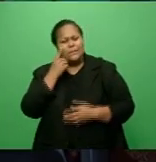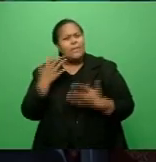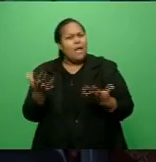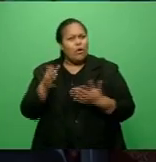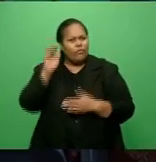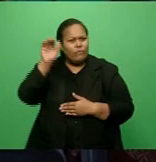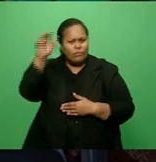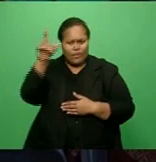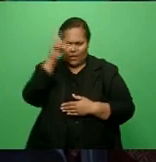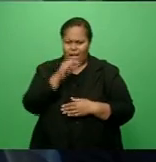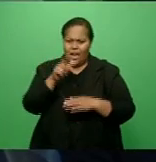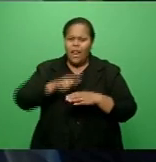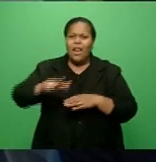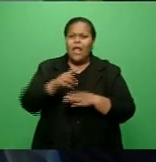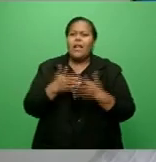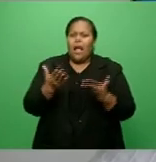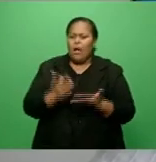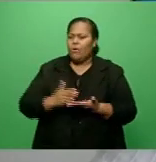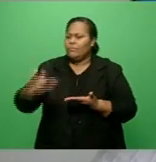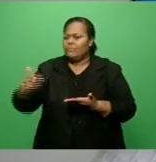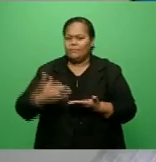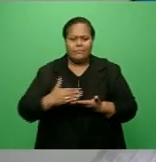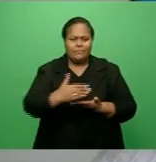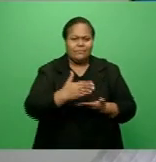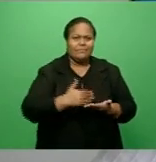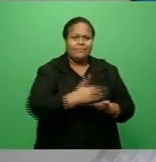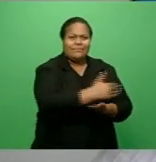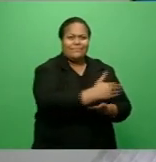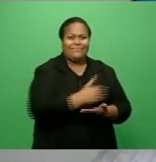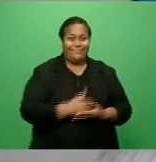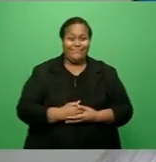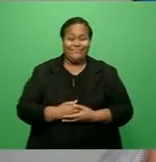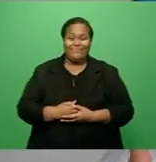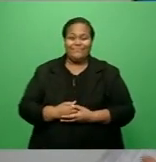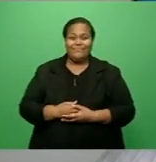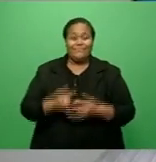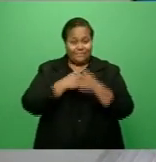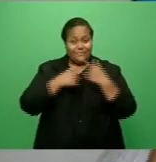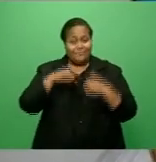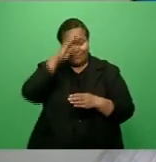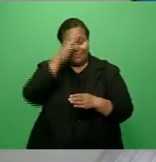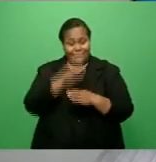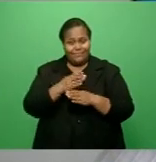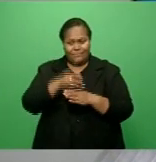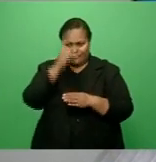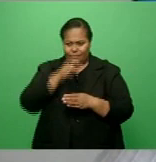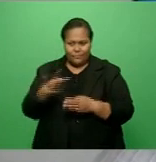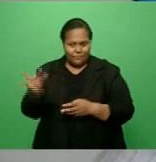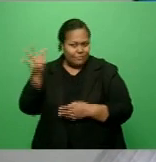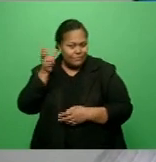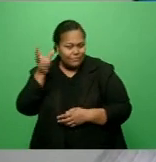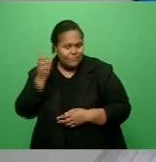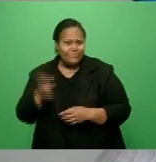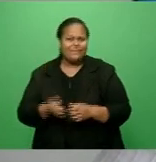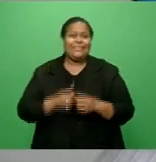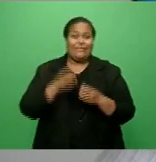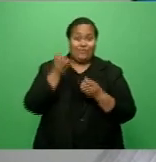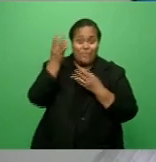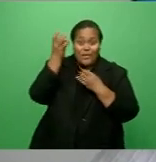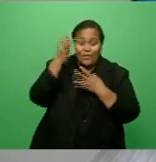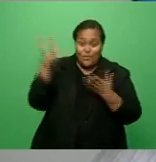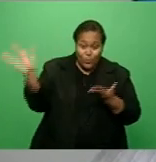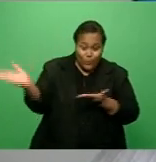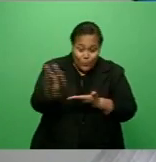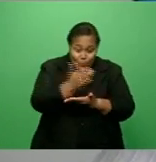lots will be allocated. We hope that we'll be able to get enough information, and this information will